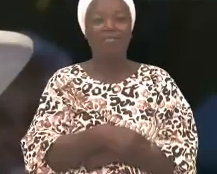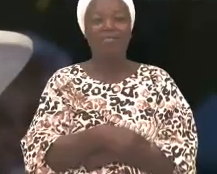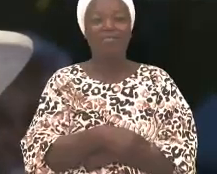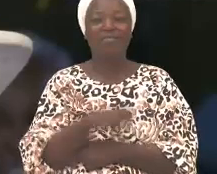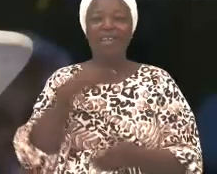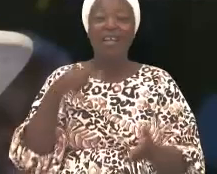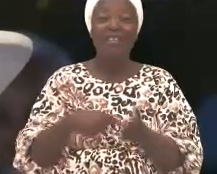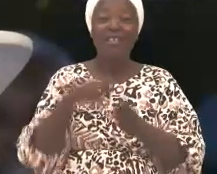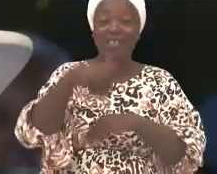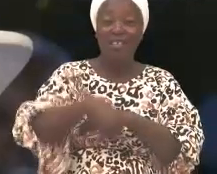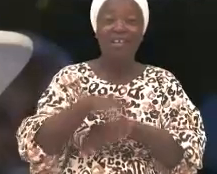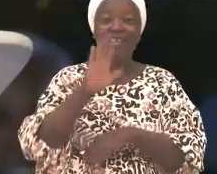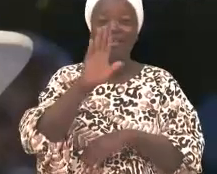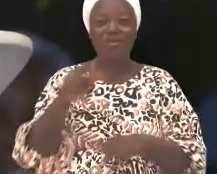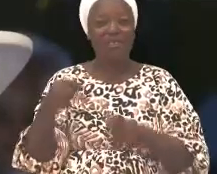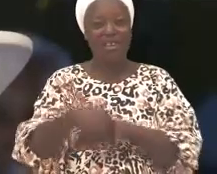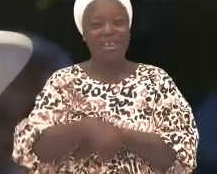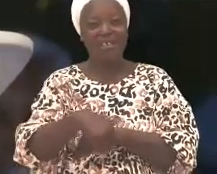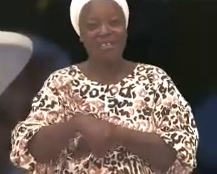Tonight is your night.